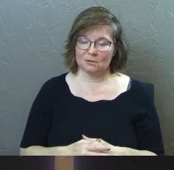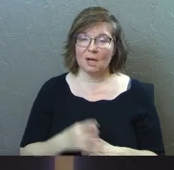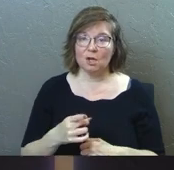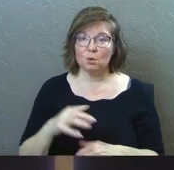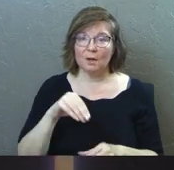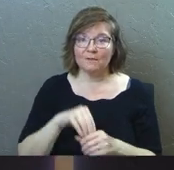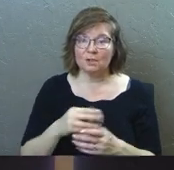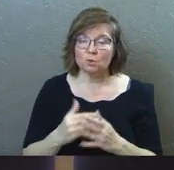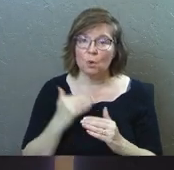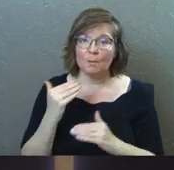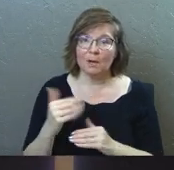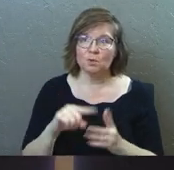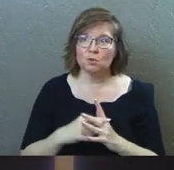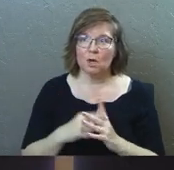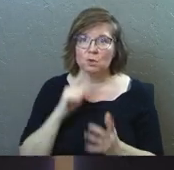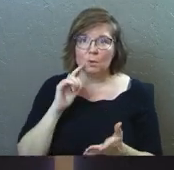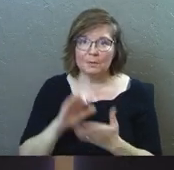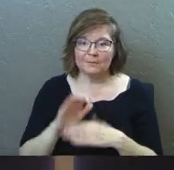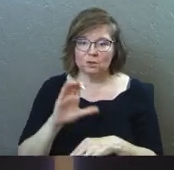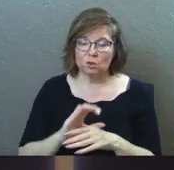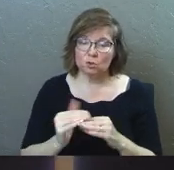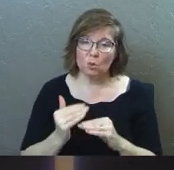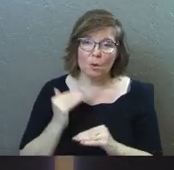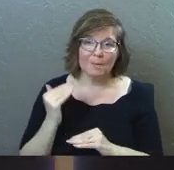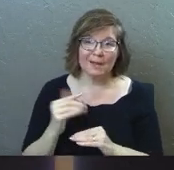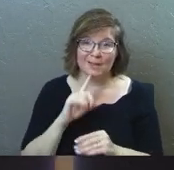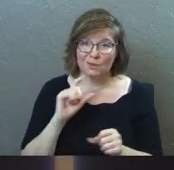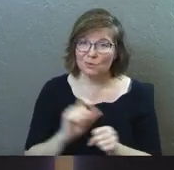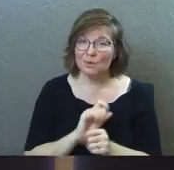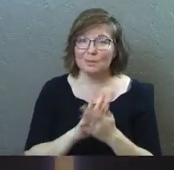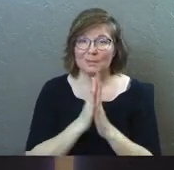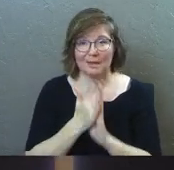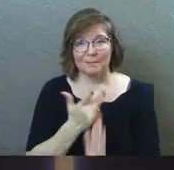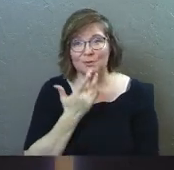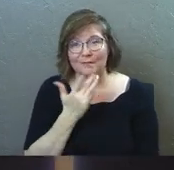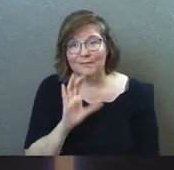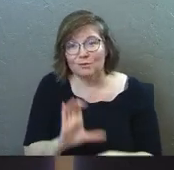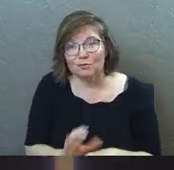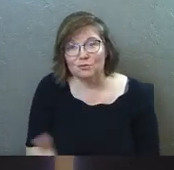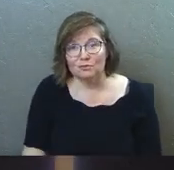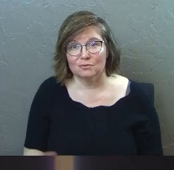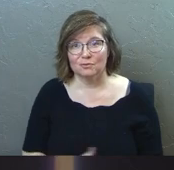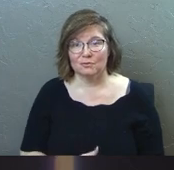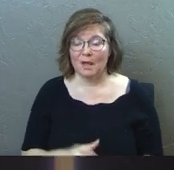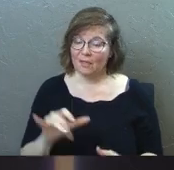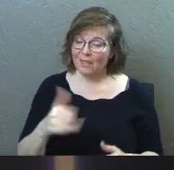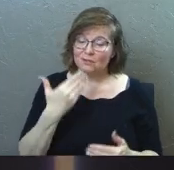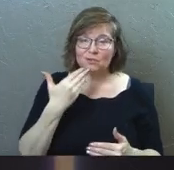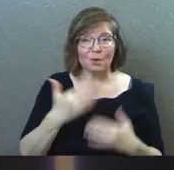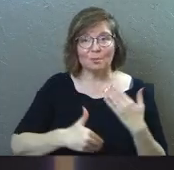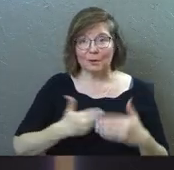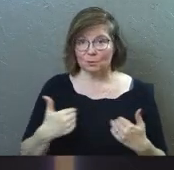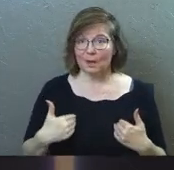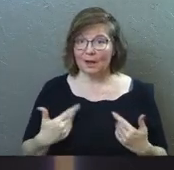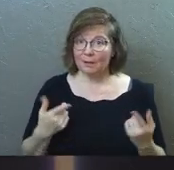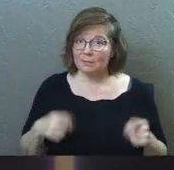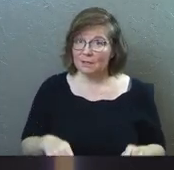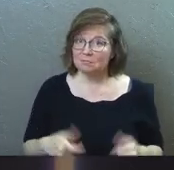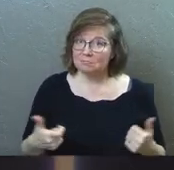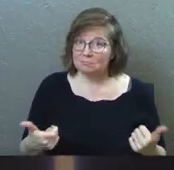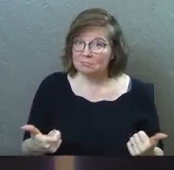And you invest in it so much, and you start to believe in that church so much, it truly does become your favorite church. And that's a good process to